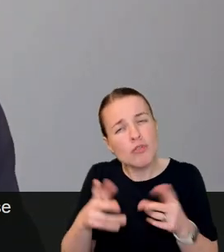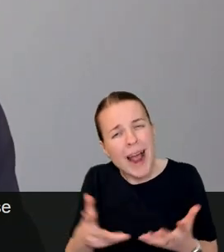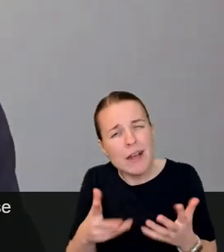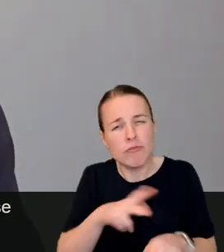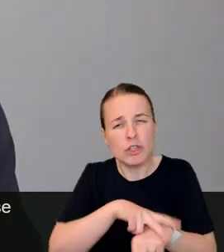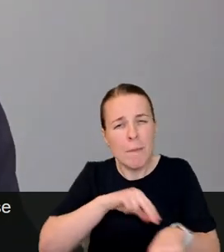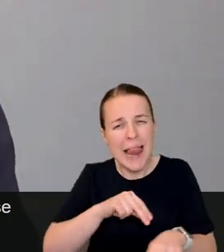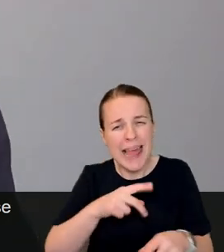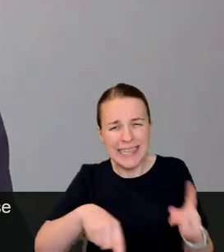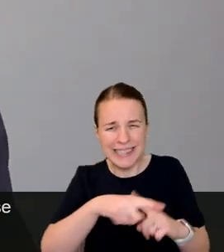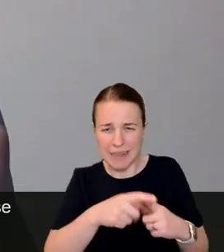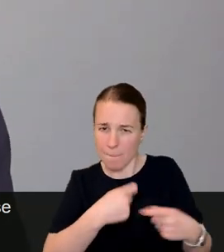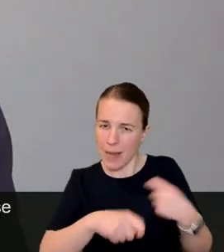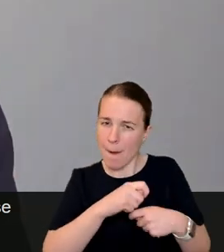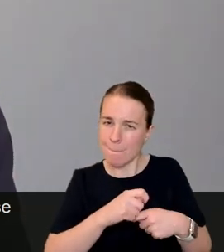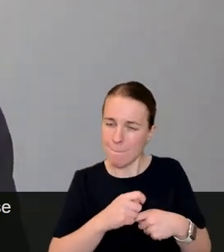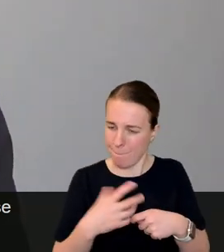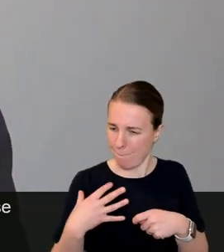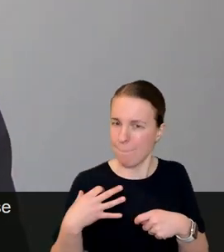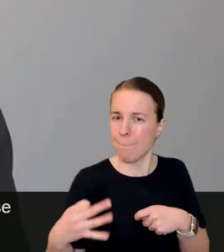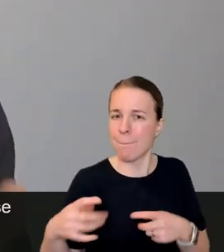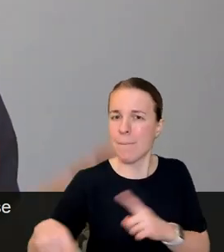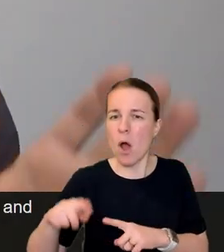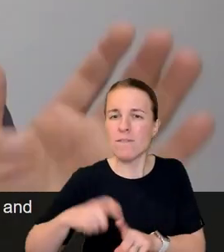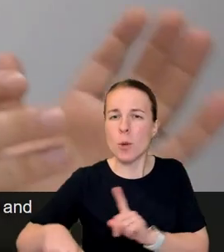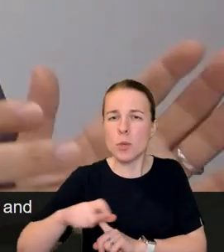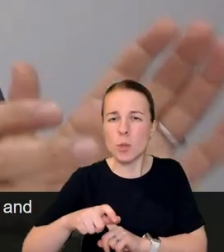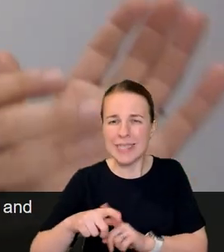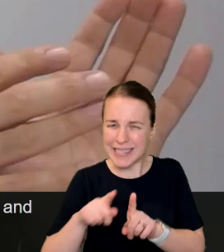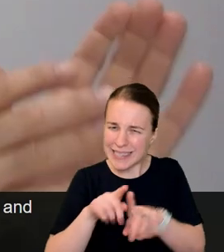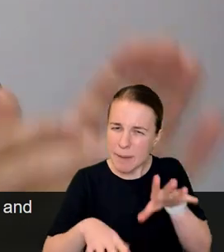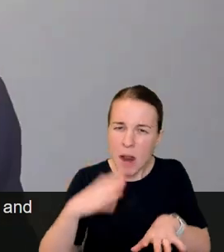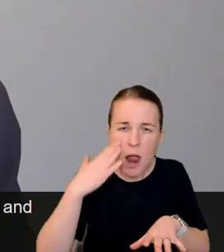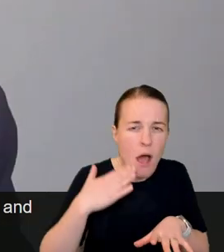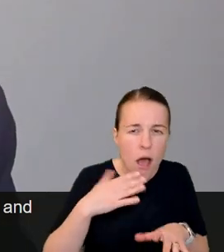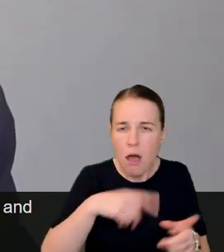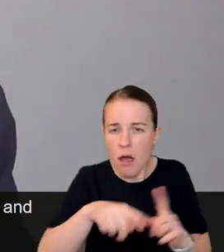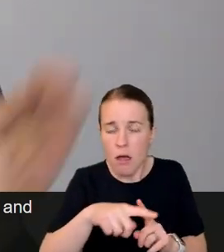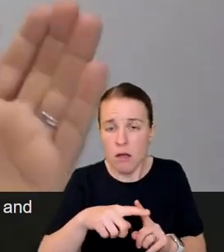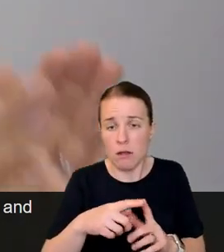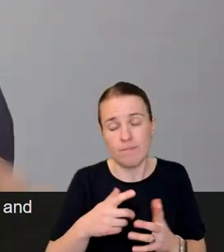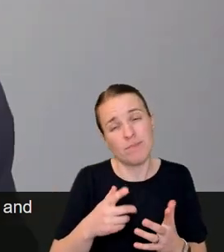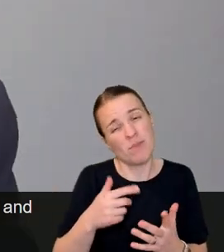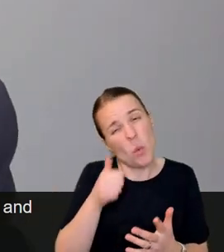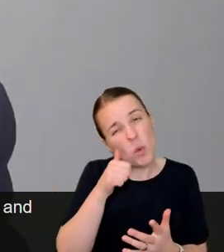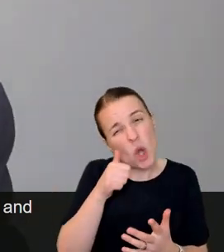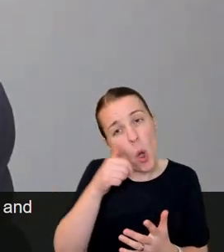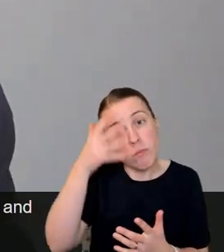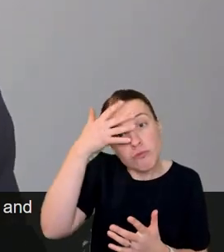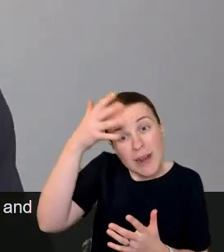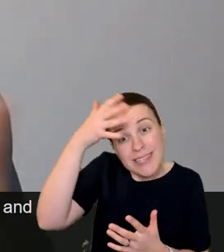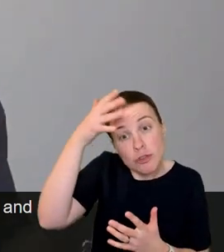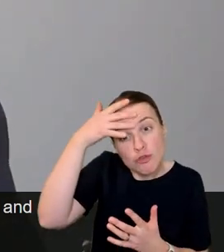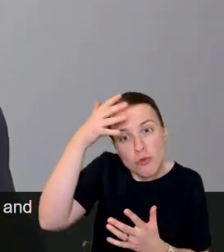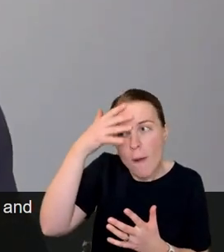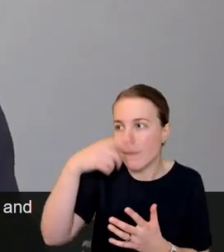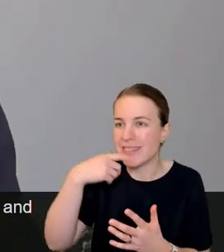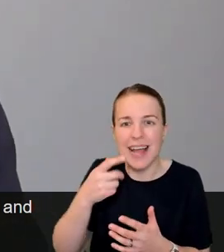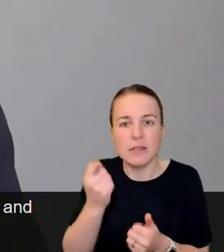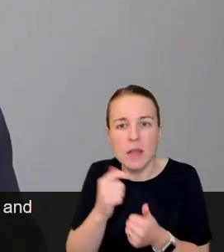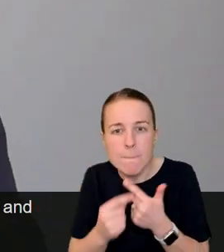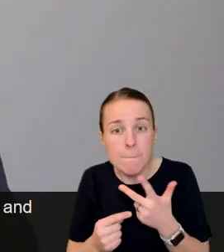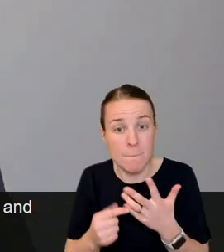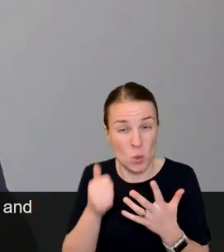and report crimes. We do know, for example, Bushra, when President Trump was saying certain things, Islamophobia went up. We do know, for